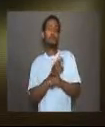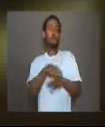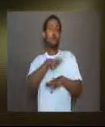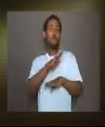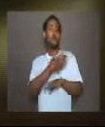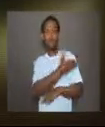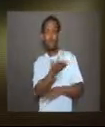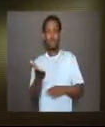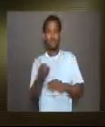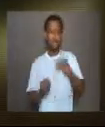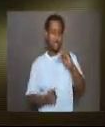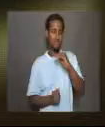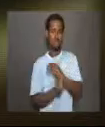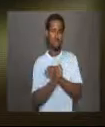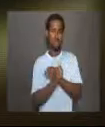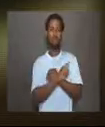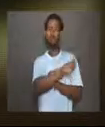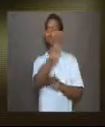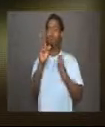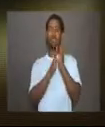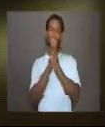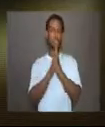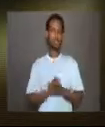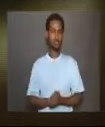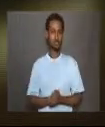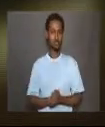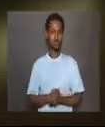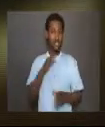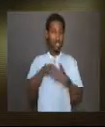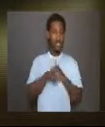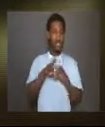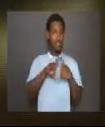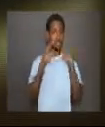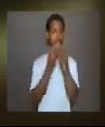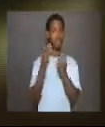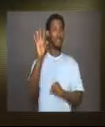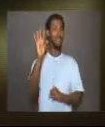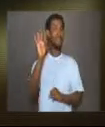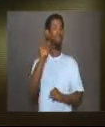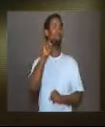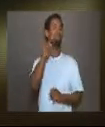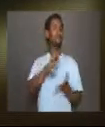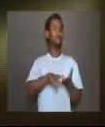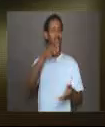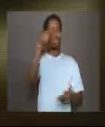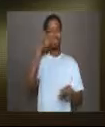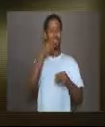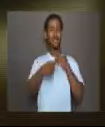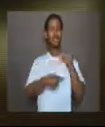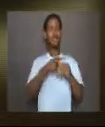affect their interest. In Grade 9, you learned about the difference